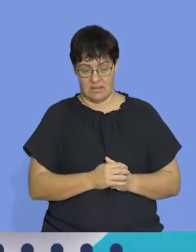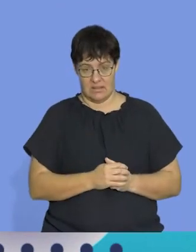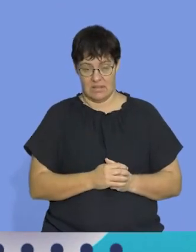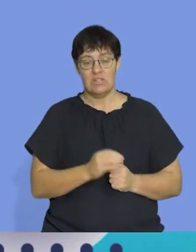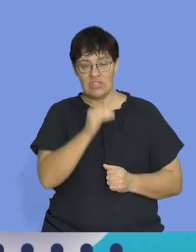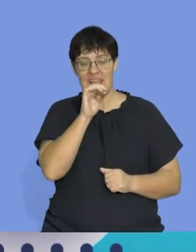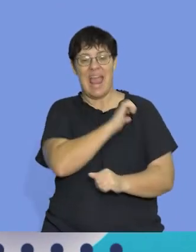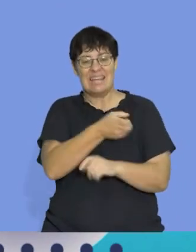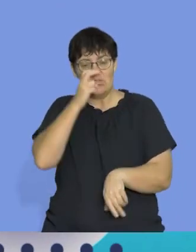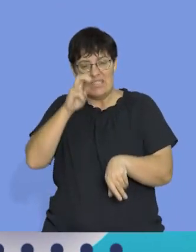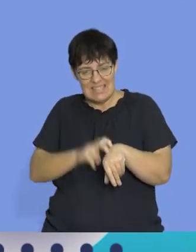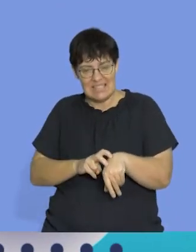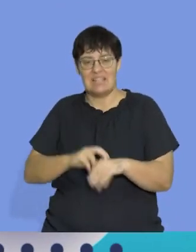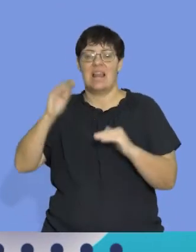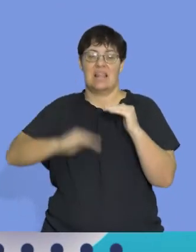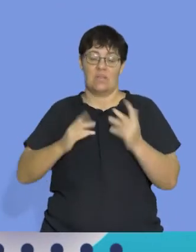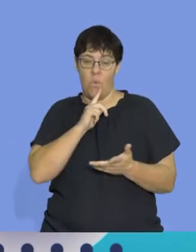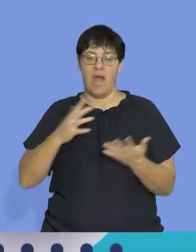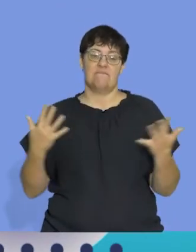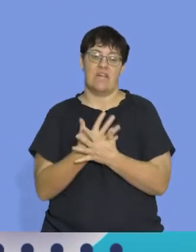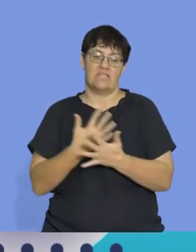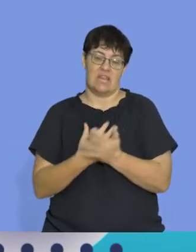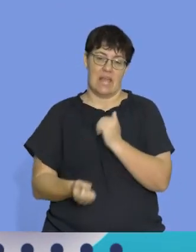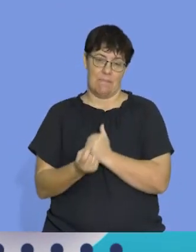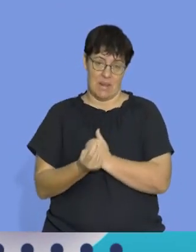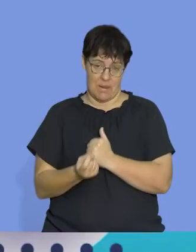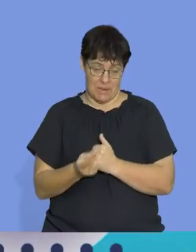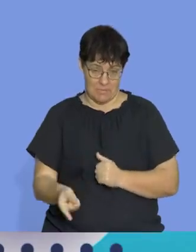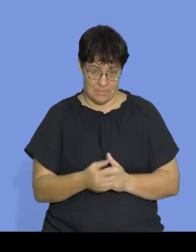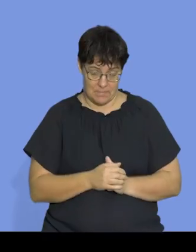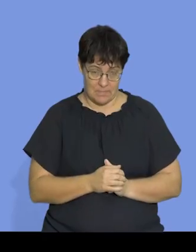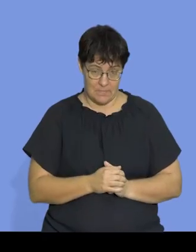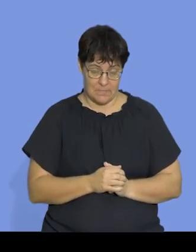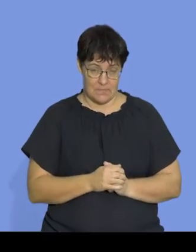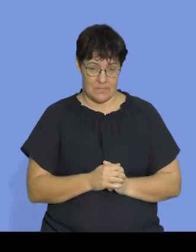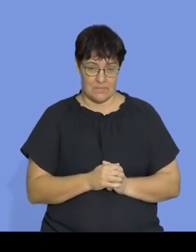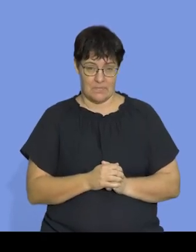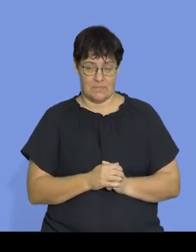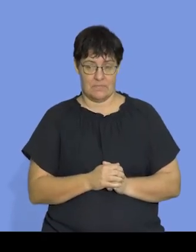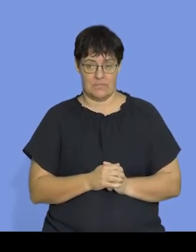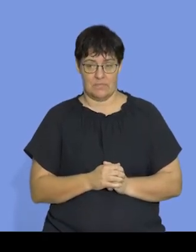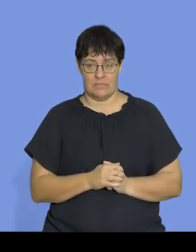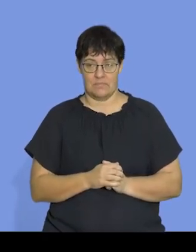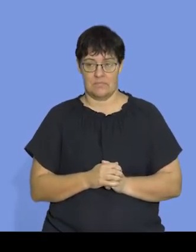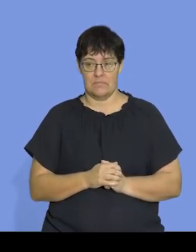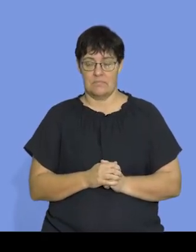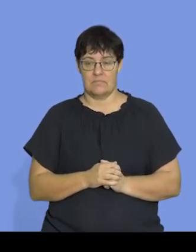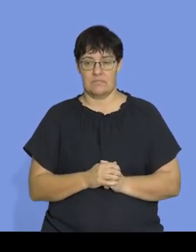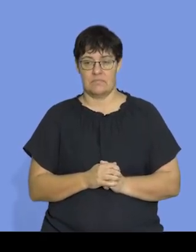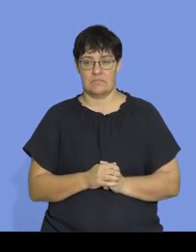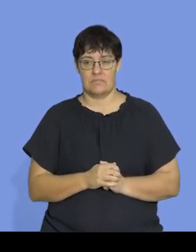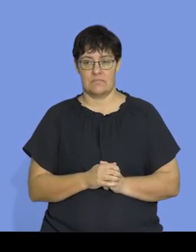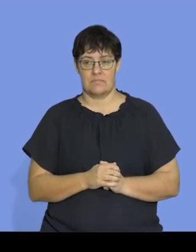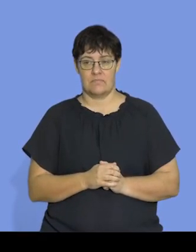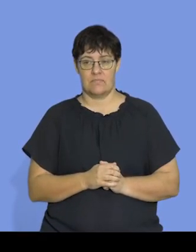takes place, much quicker or at a higher rate, right? So what it does, it lowers the activation energy.